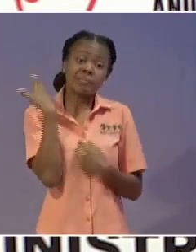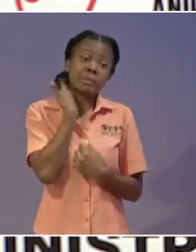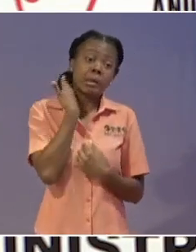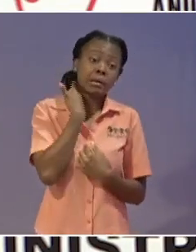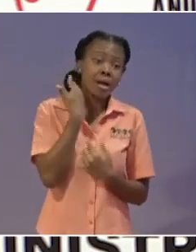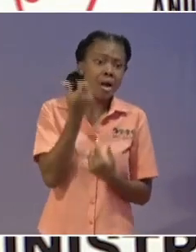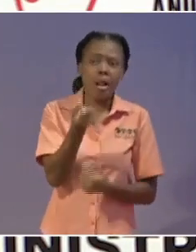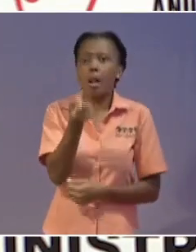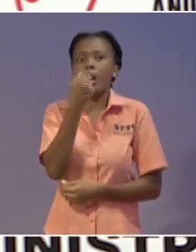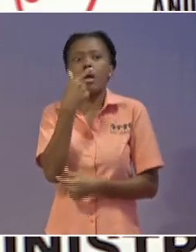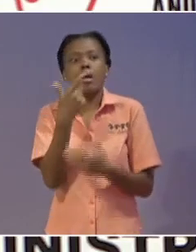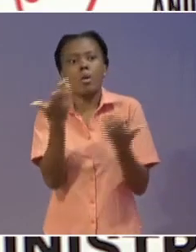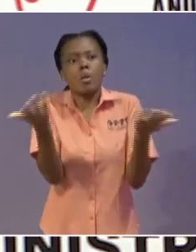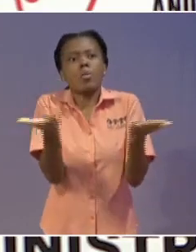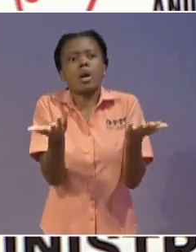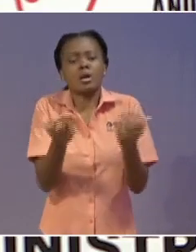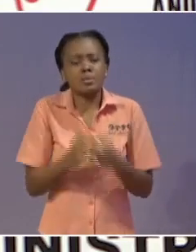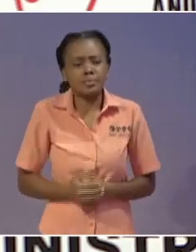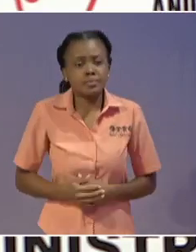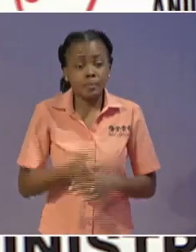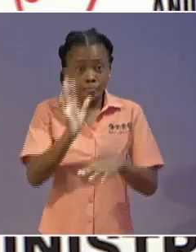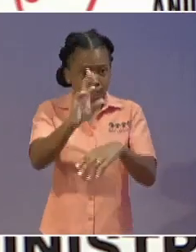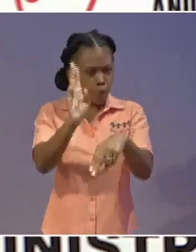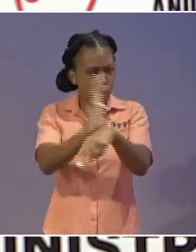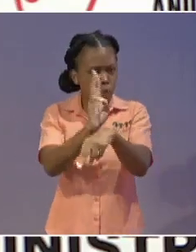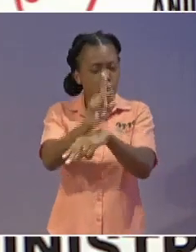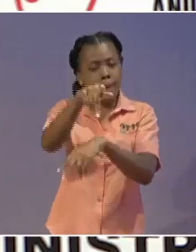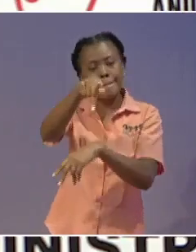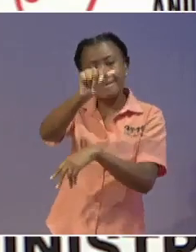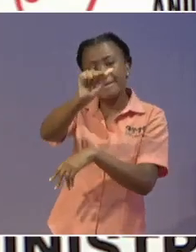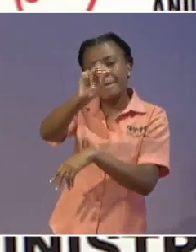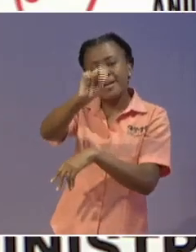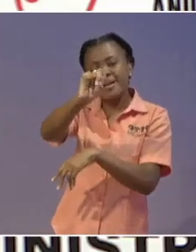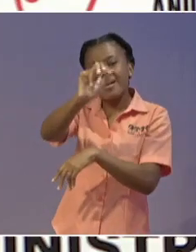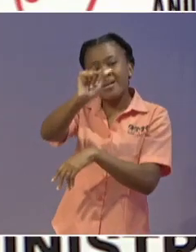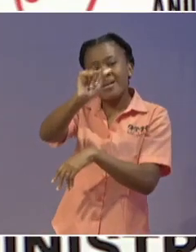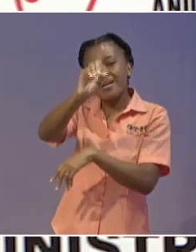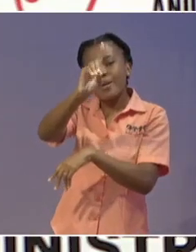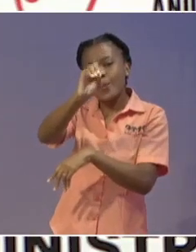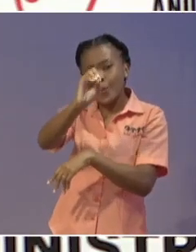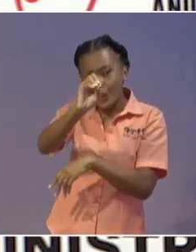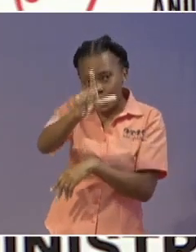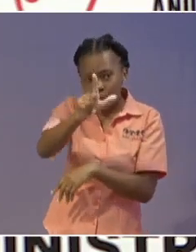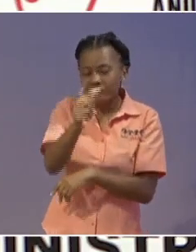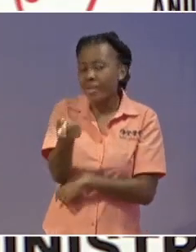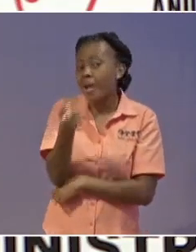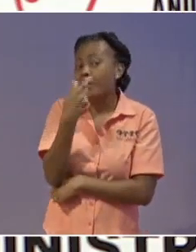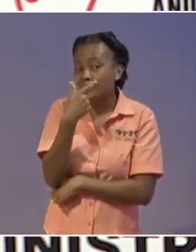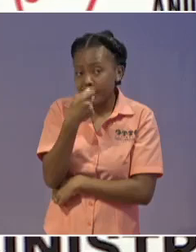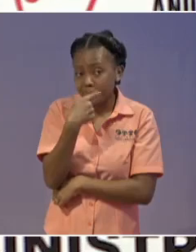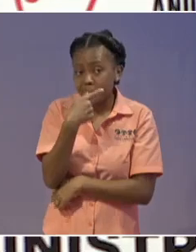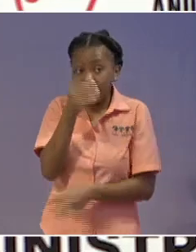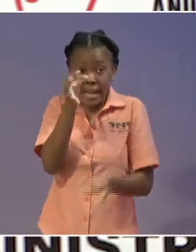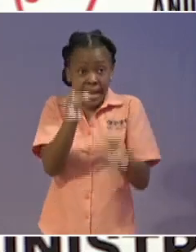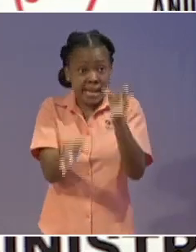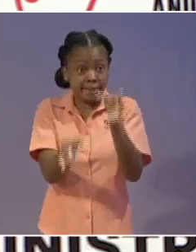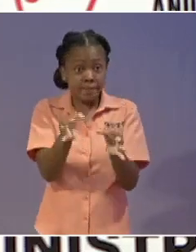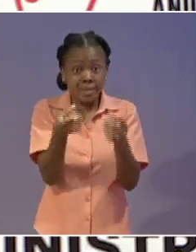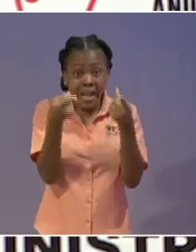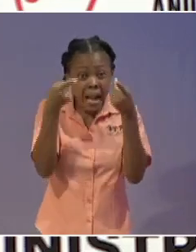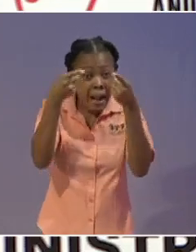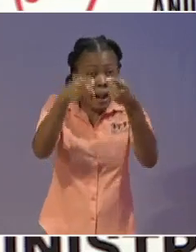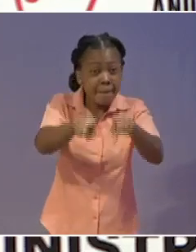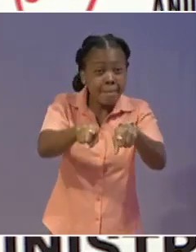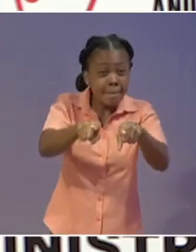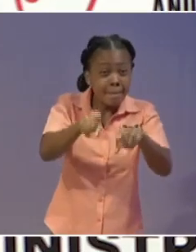as you can. So you use the antipyretics. Of course, if symptoms get worse, you have shortness of breath or any signs or symptoms that are worsening,